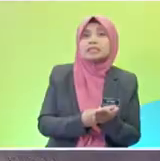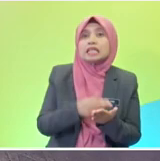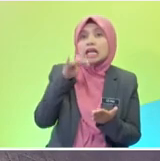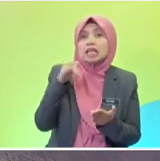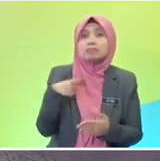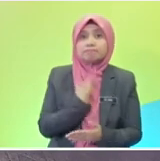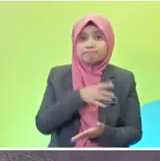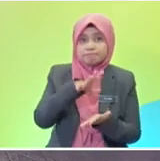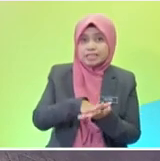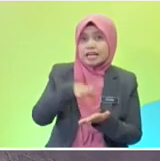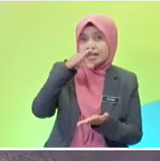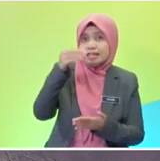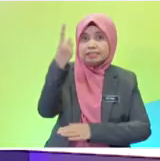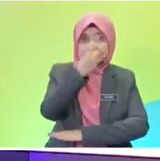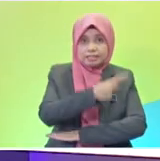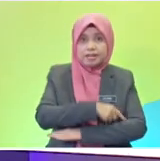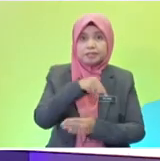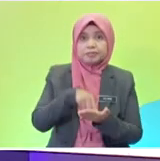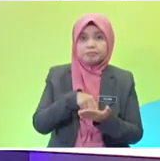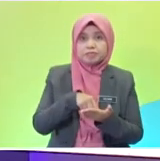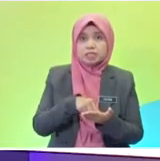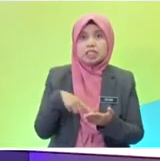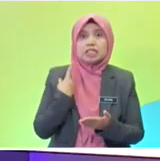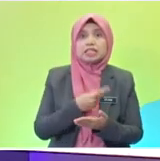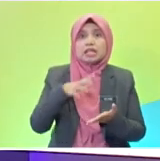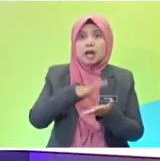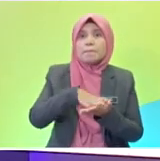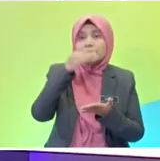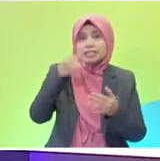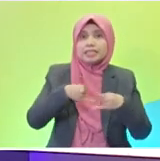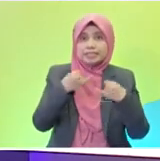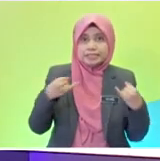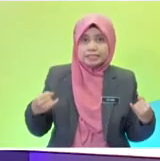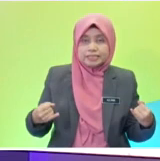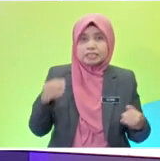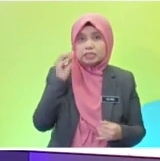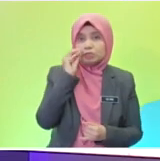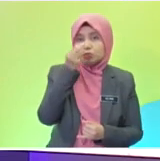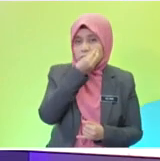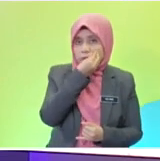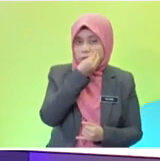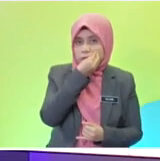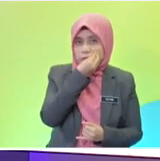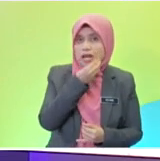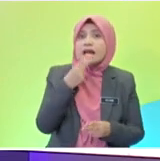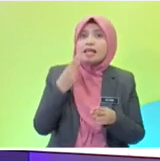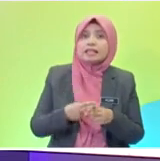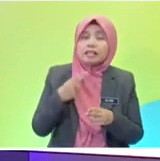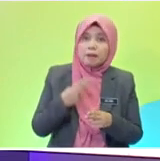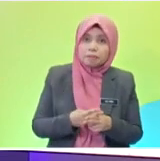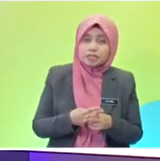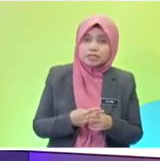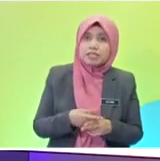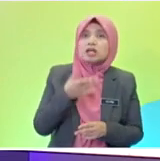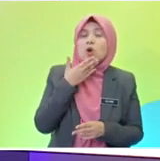today we have learned six types of flower and their names. And their color, we also have sang a song,